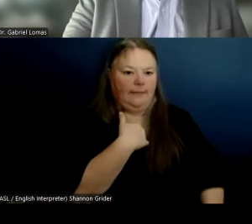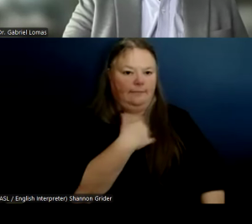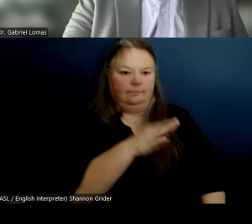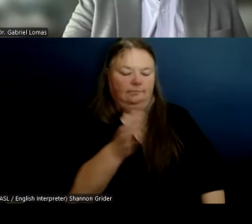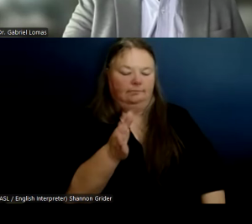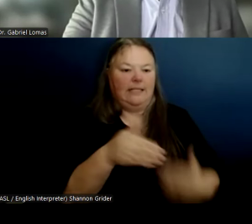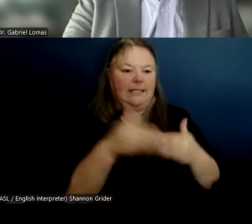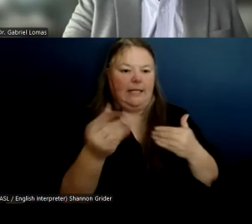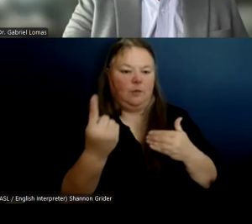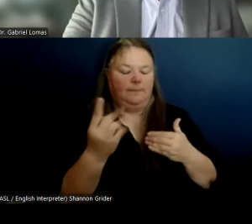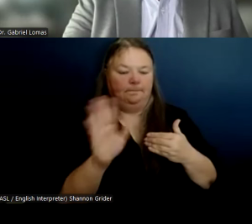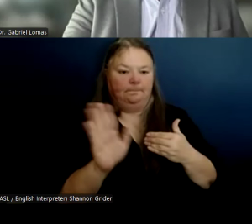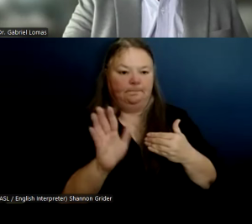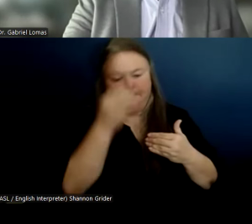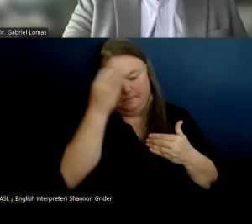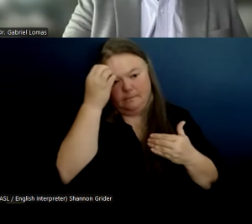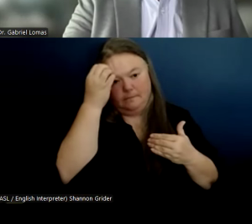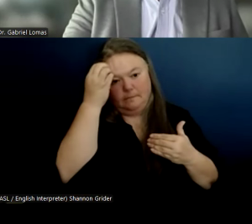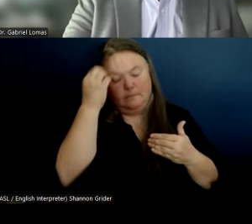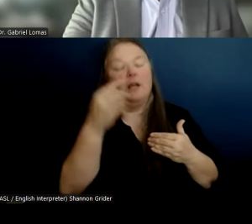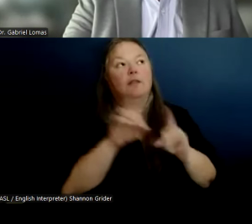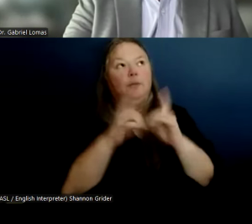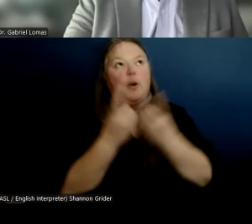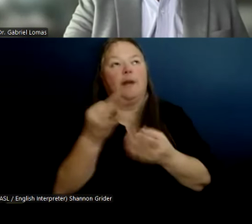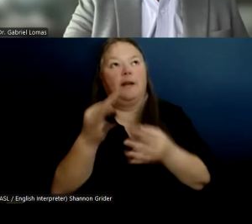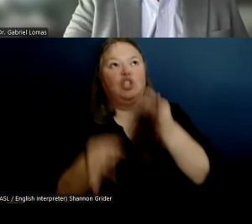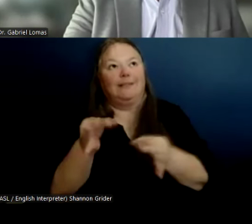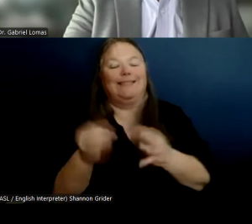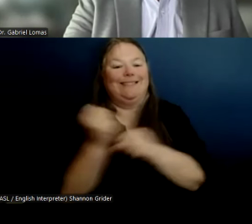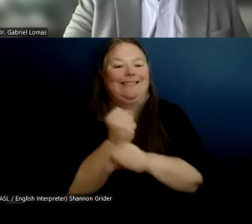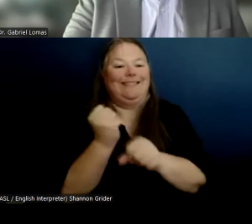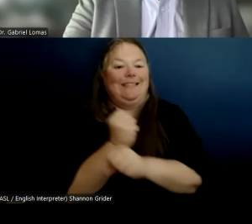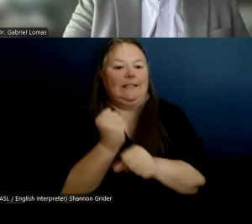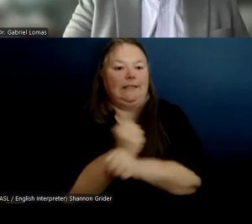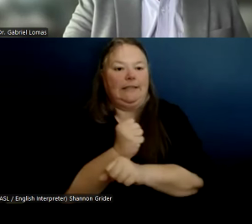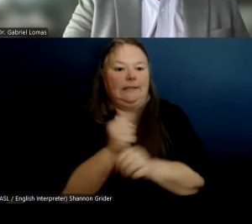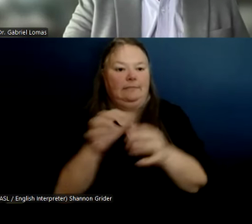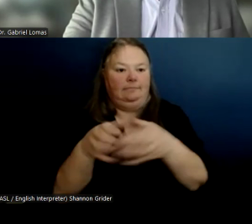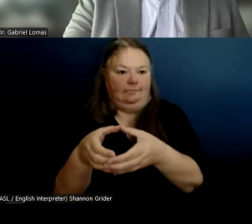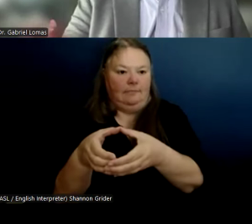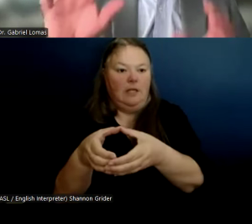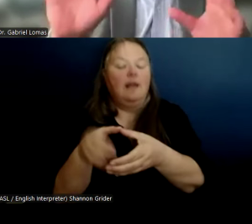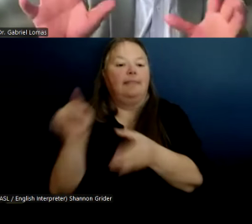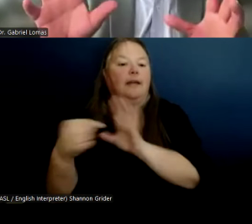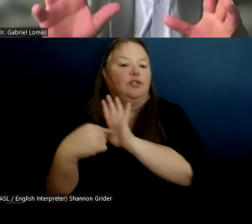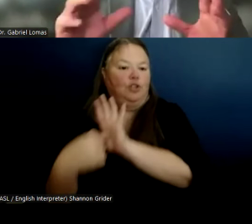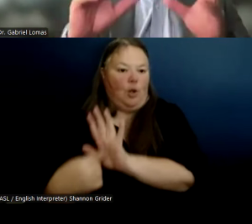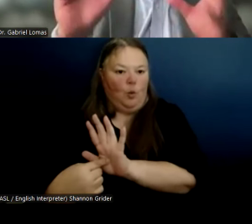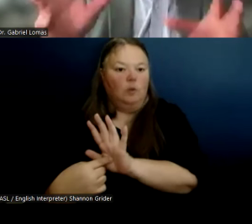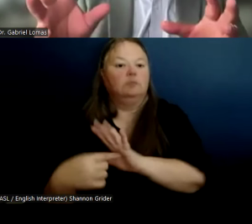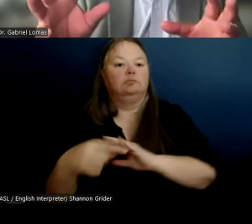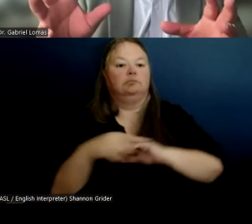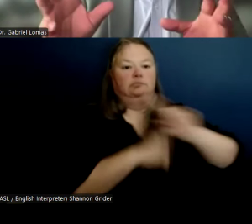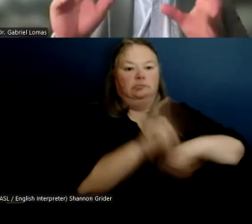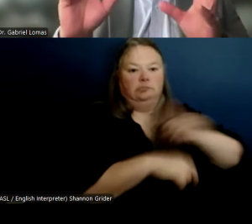That's the Department of Justice Statistics Bureau that shows that they asked these questions like,